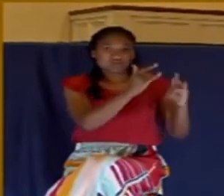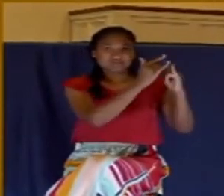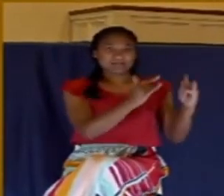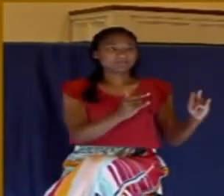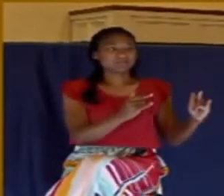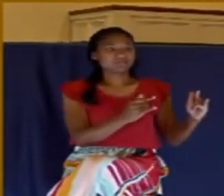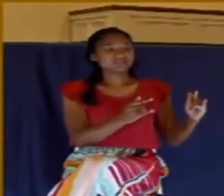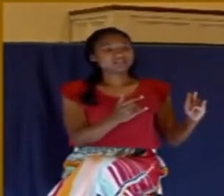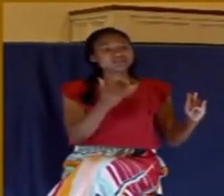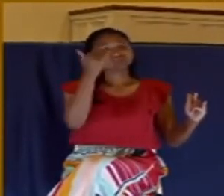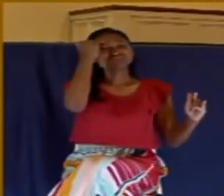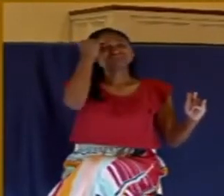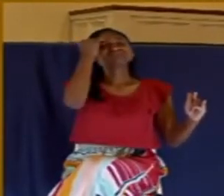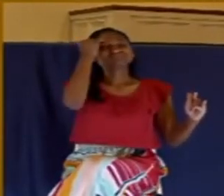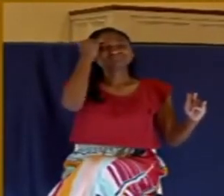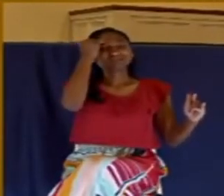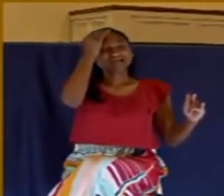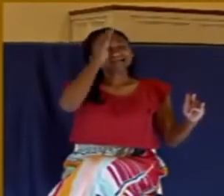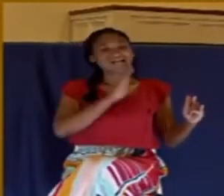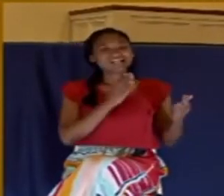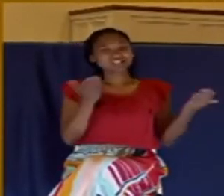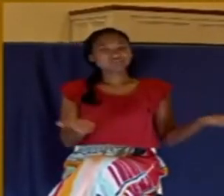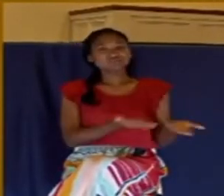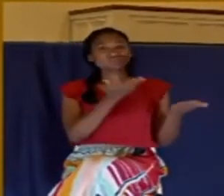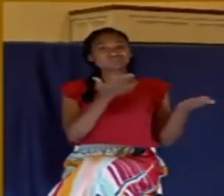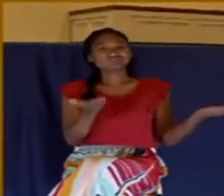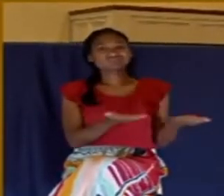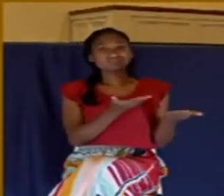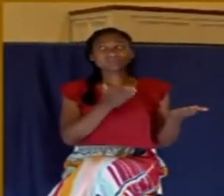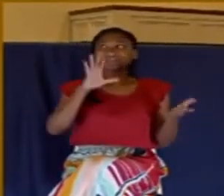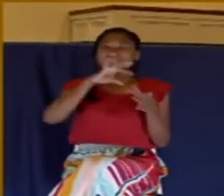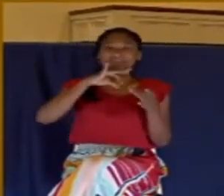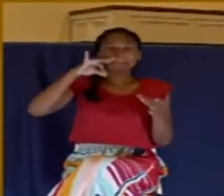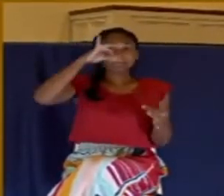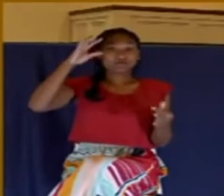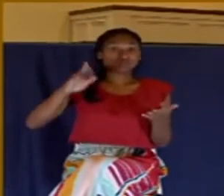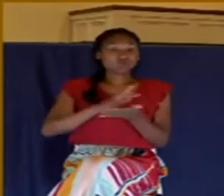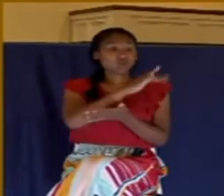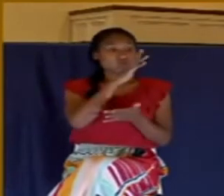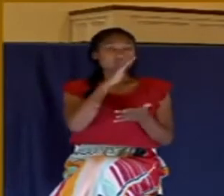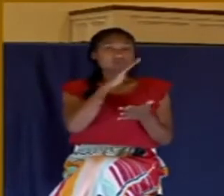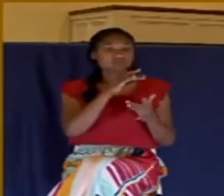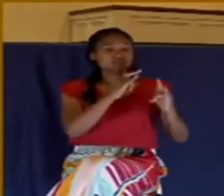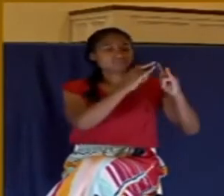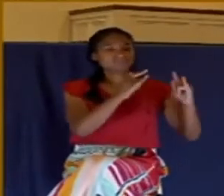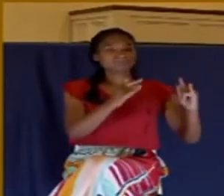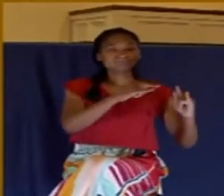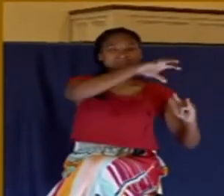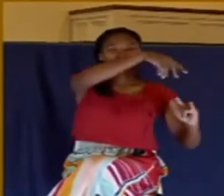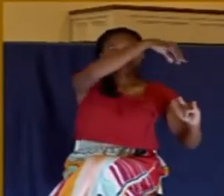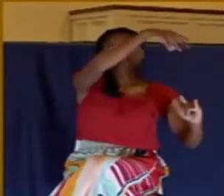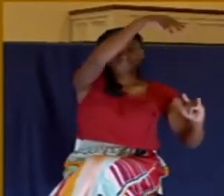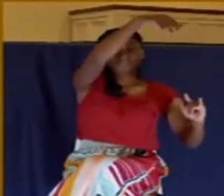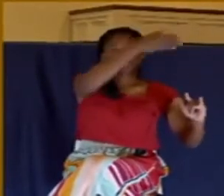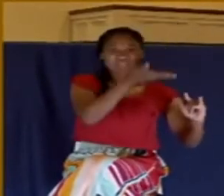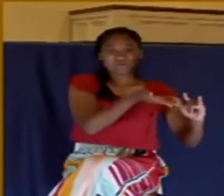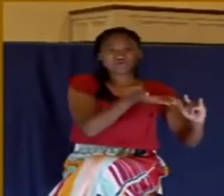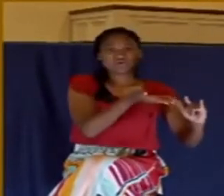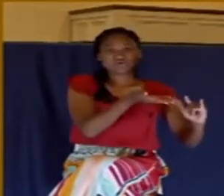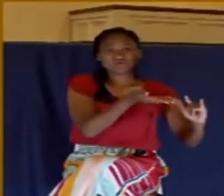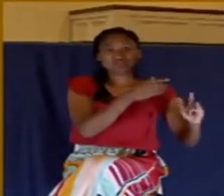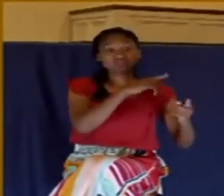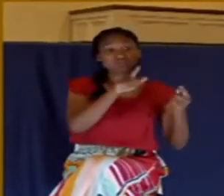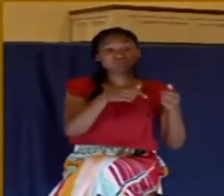present. The Spirit of glory hovered over that tabernacle. There's a sense of when you go